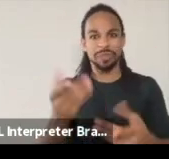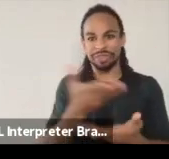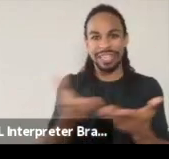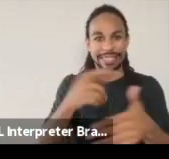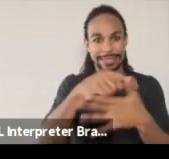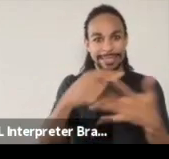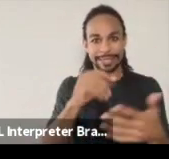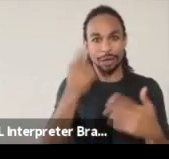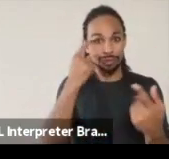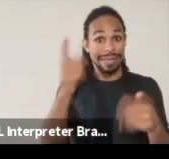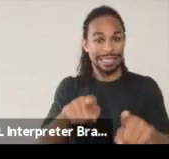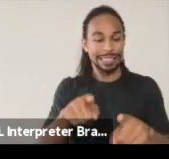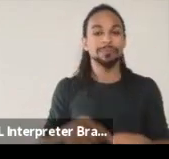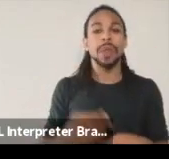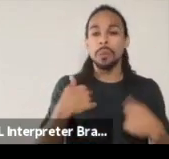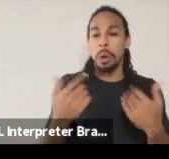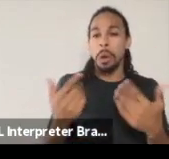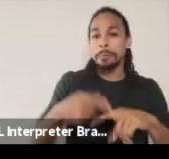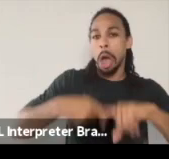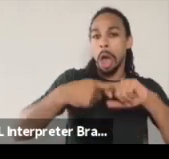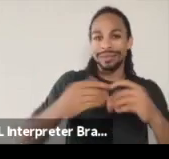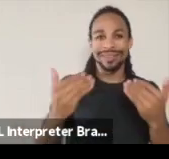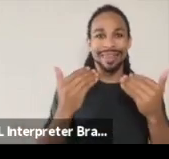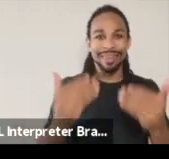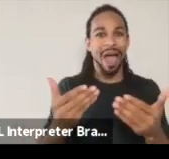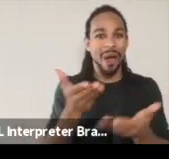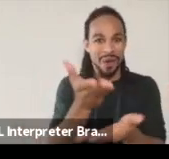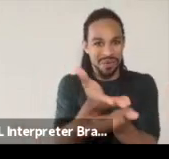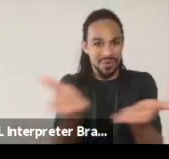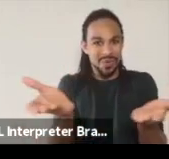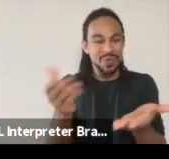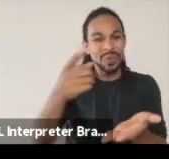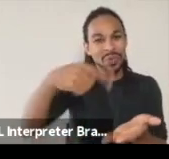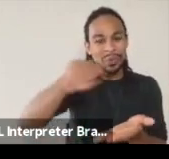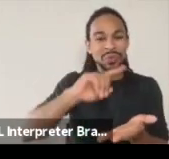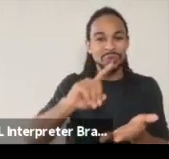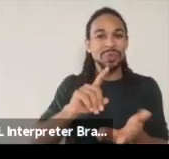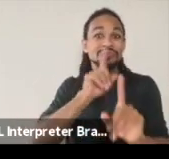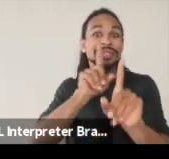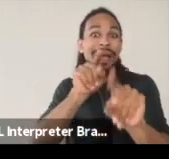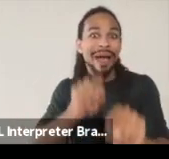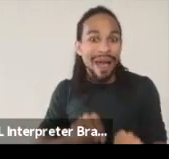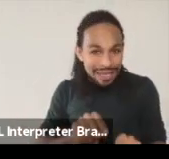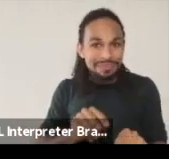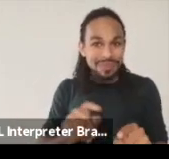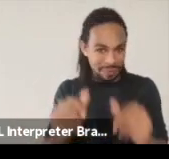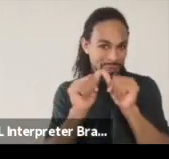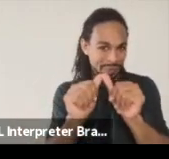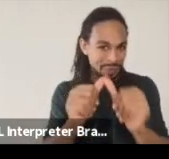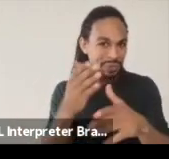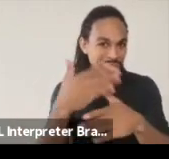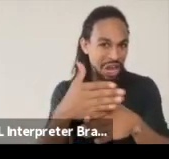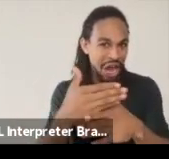And I'm just going to pause so that we can do that and that we're bearing witness to each other's survivorship as folks are continuing to share.